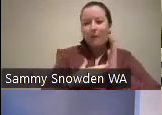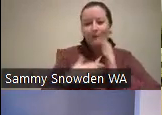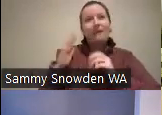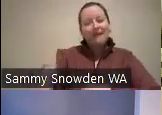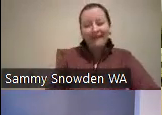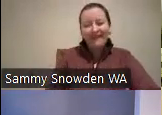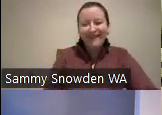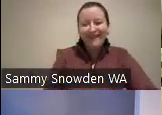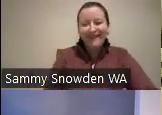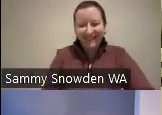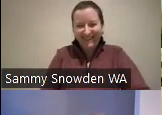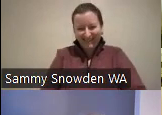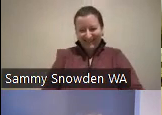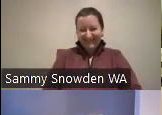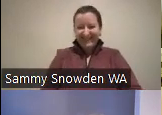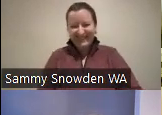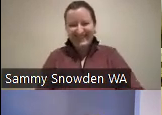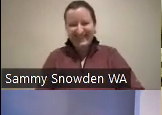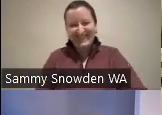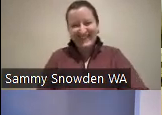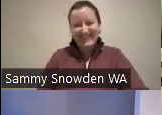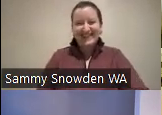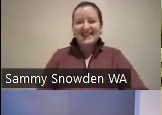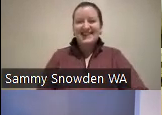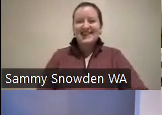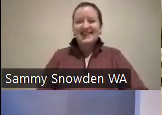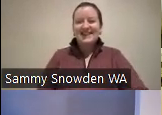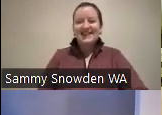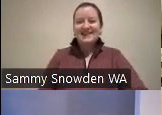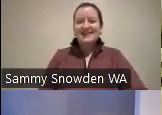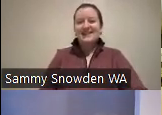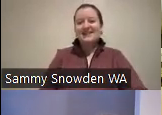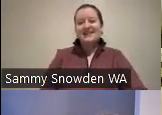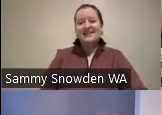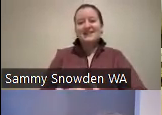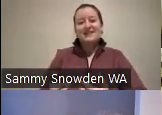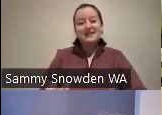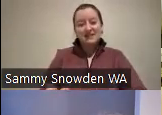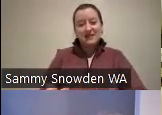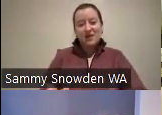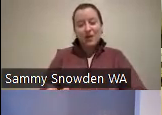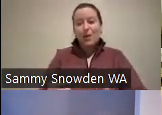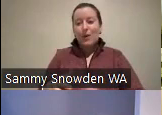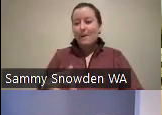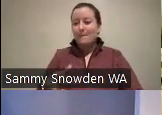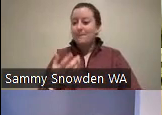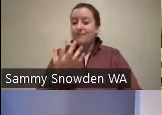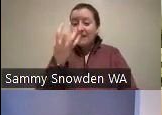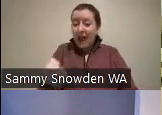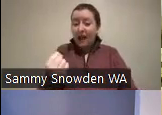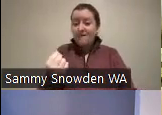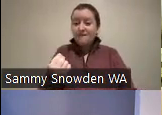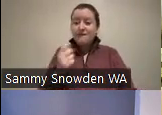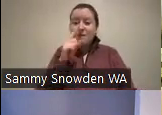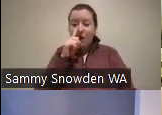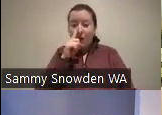But for today, I've got my pre-made up skin blend. Move on to the next slide. So some of the oil